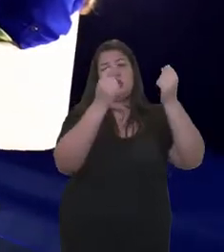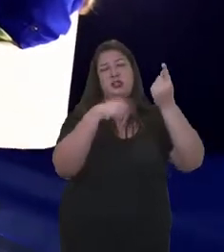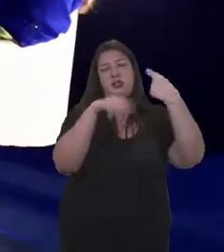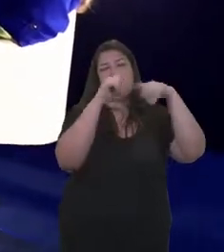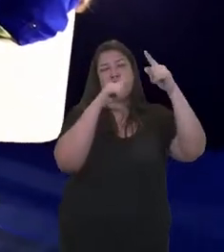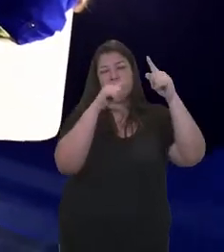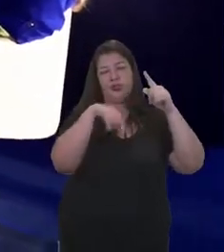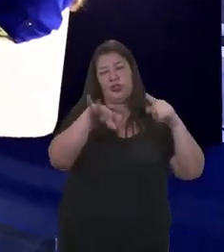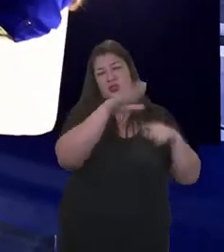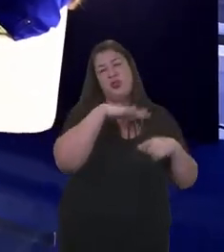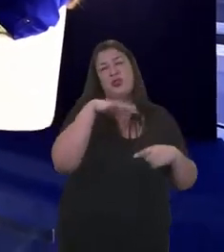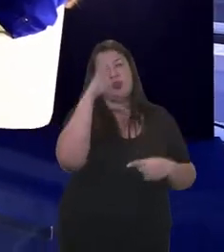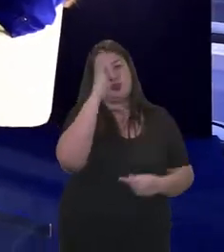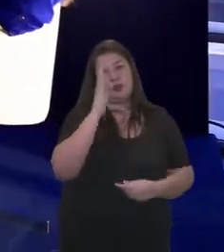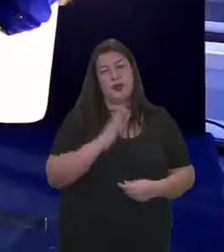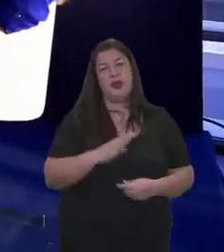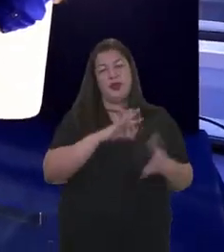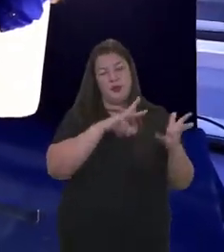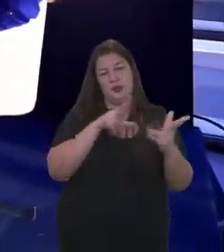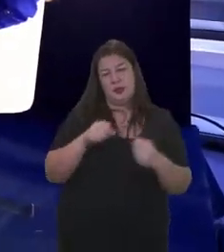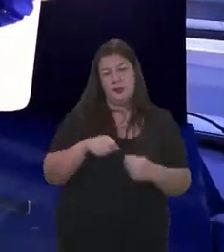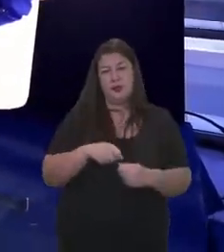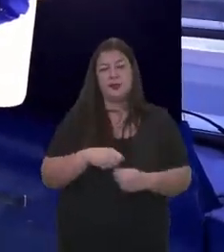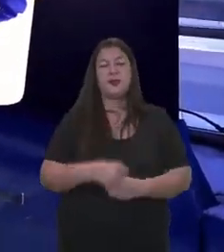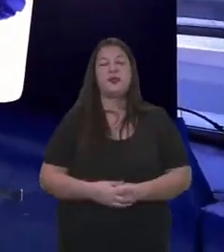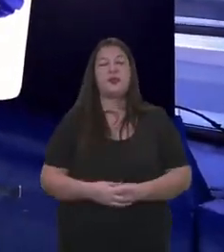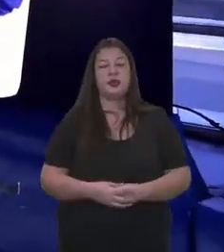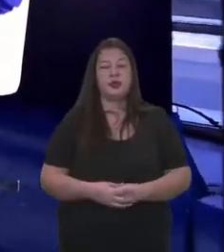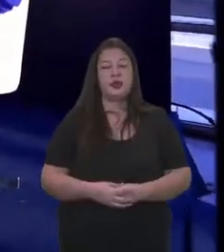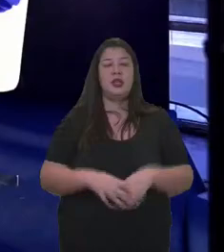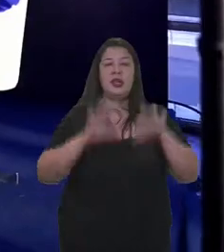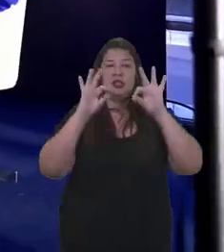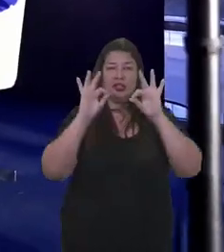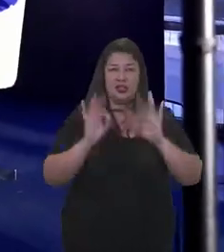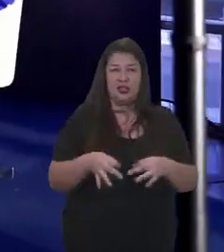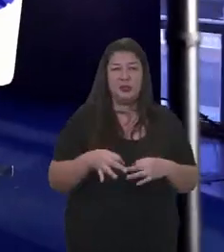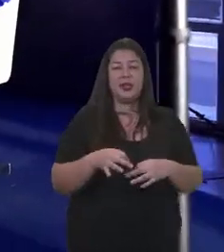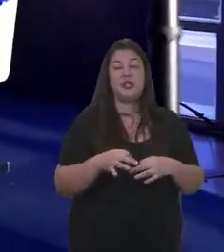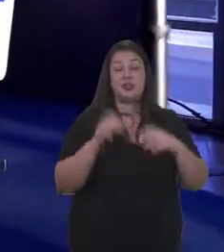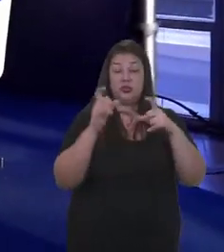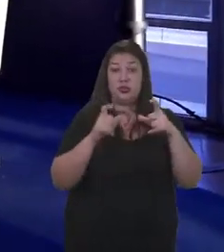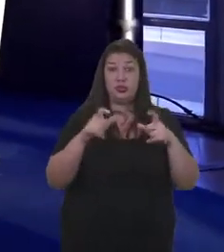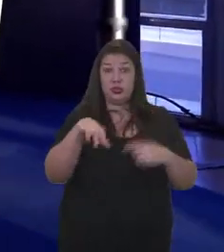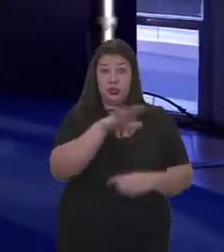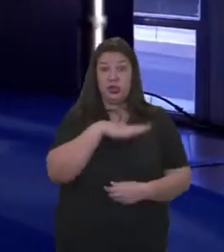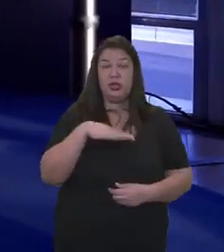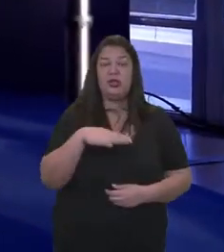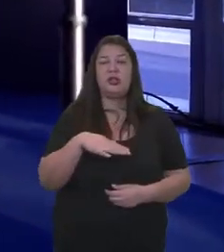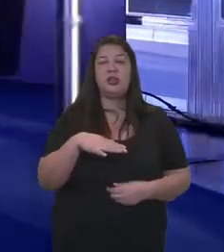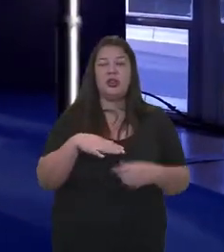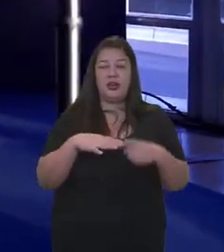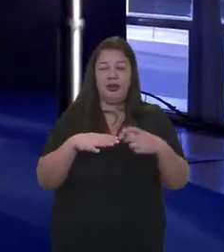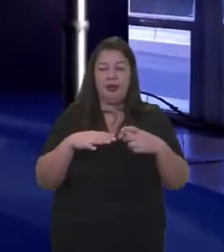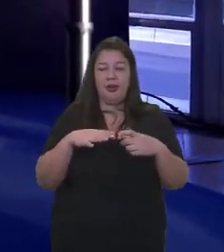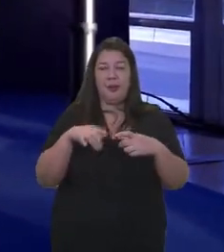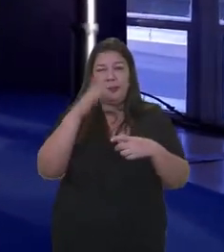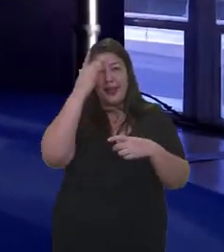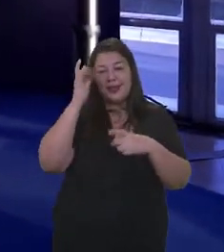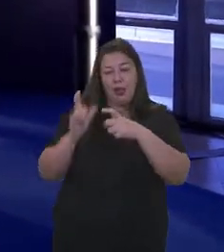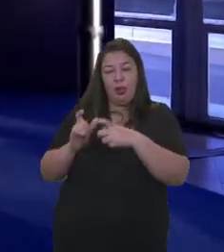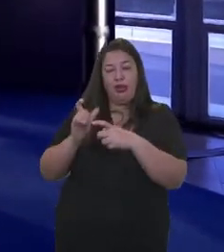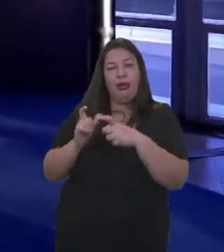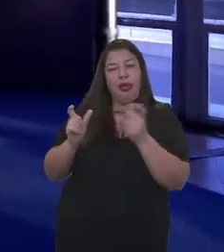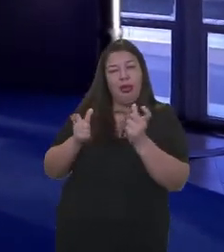all the wealth of this planet, exactly in that place, which is considered